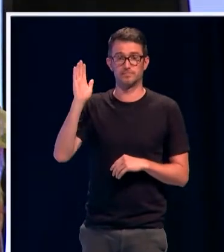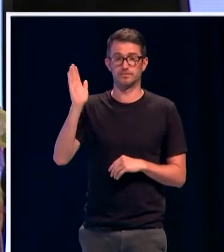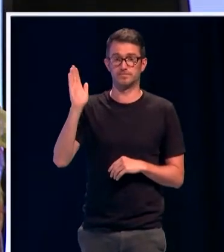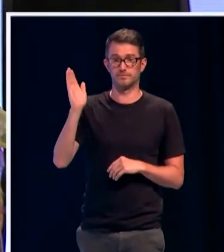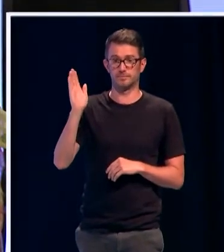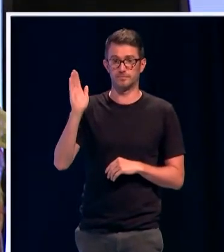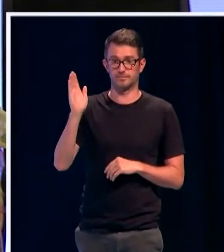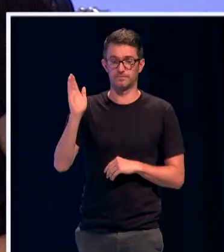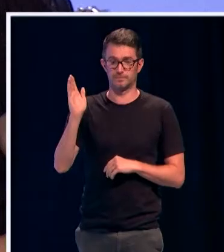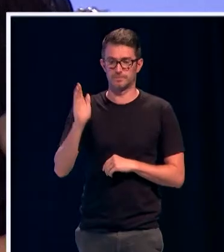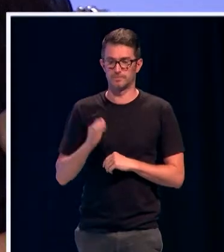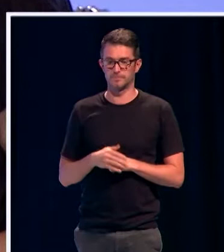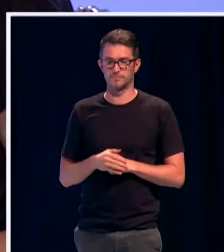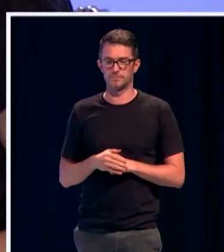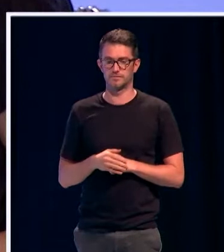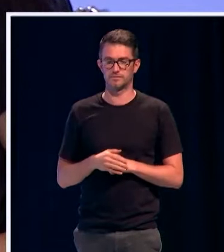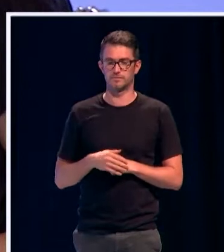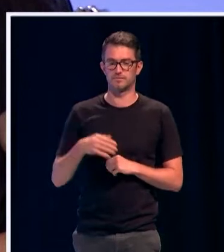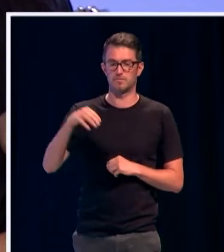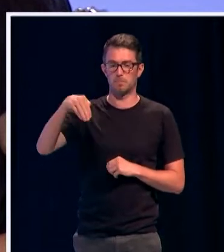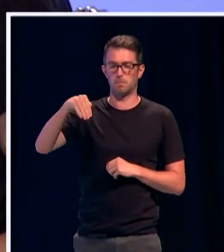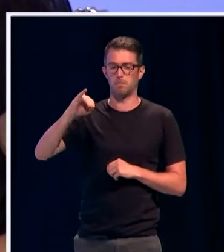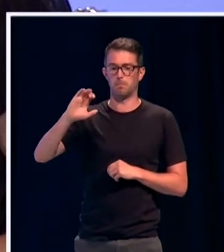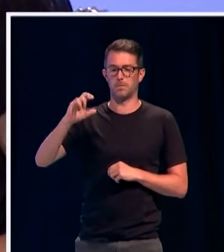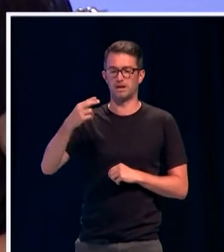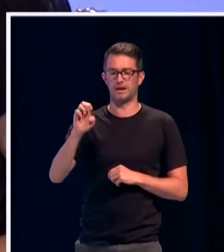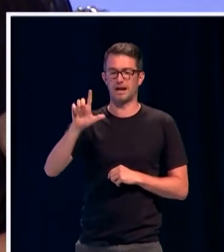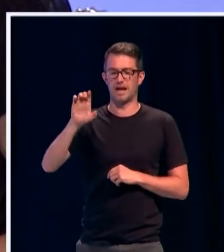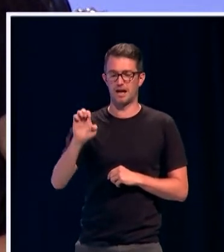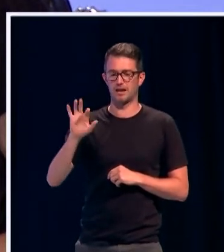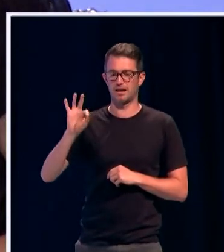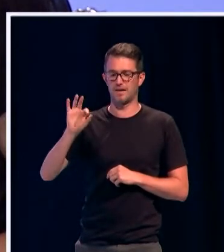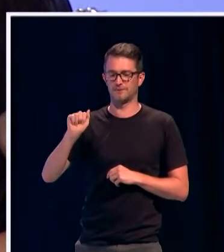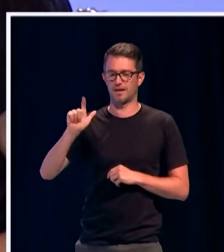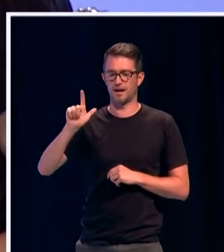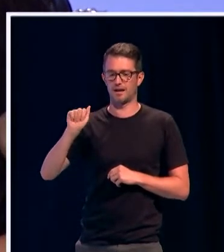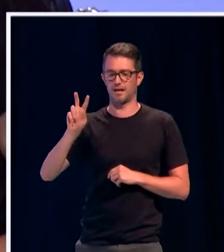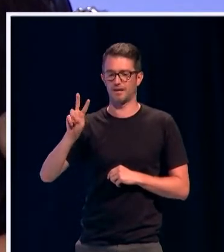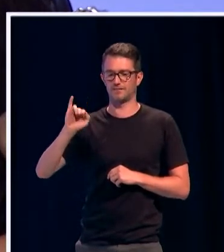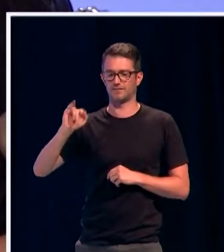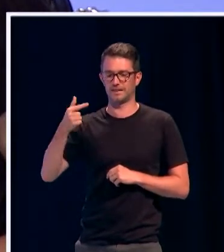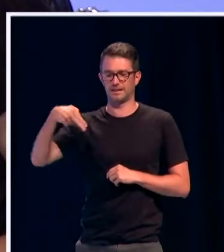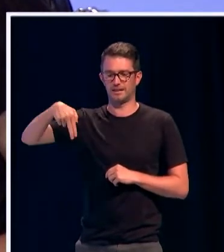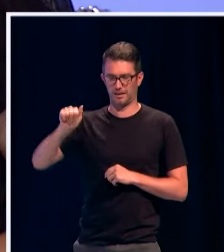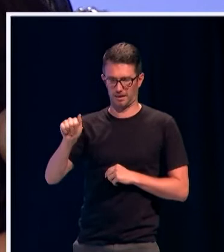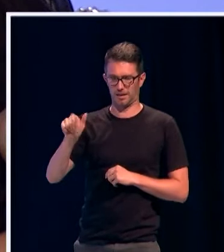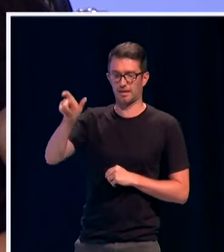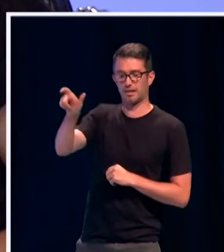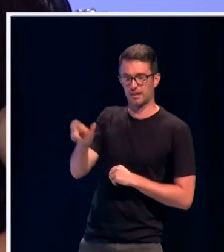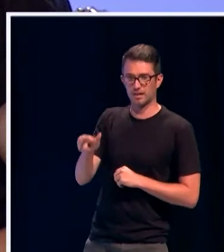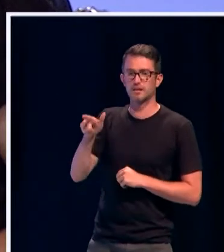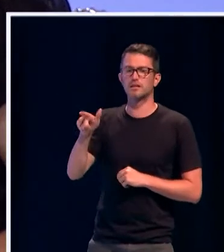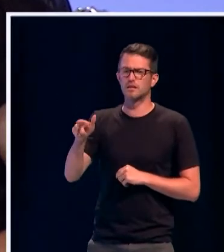political science and diplomacy. Michele worked with the United Nations as a humanitarian coordinator in Chad and